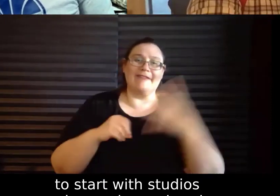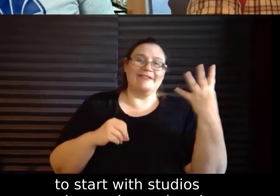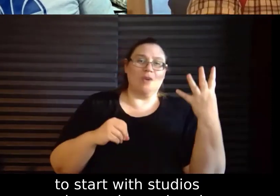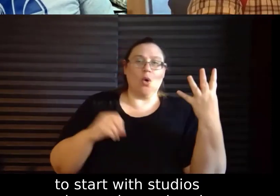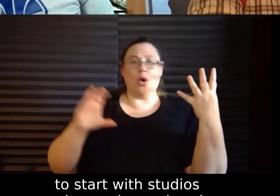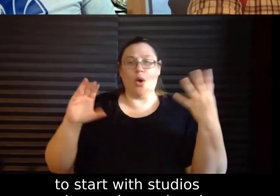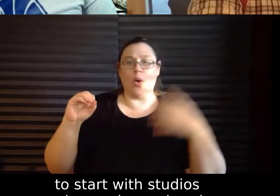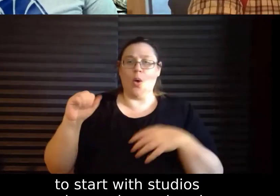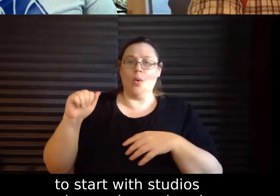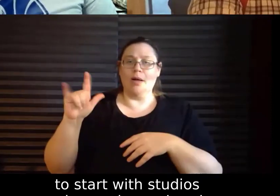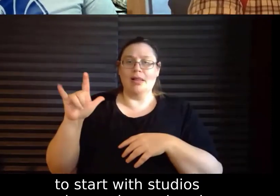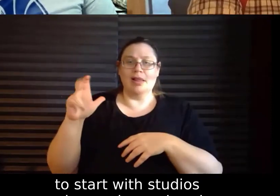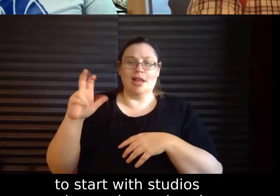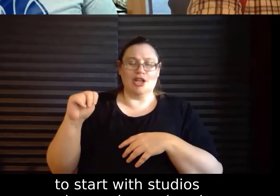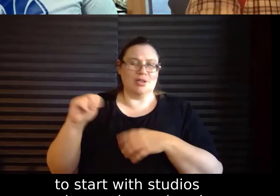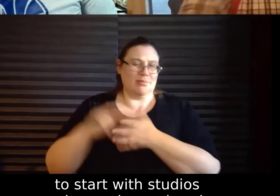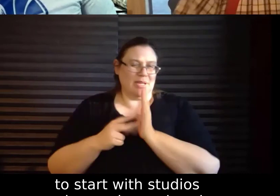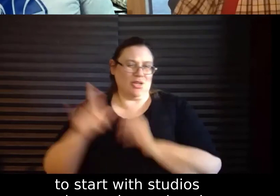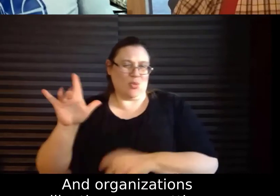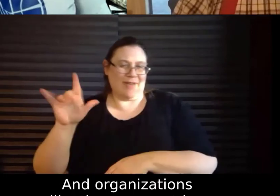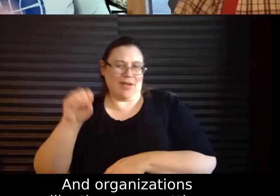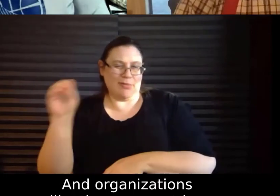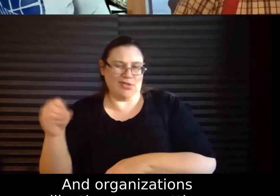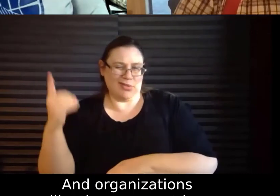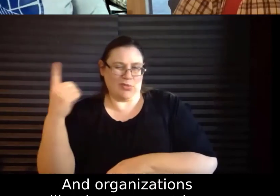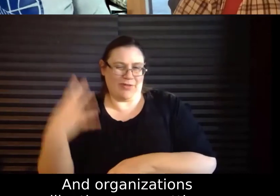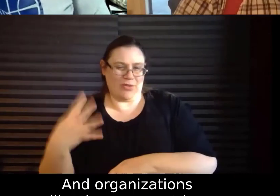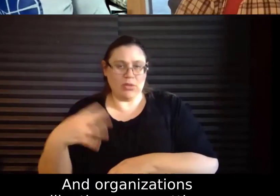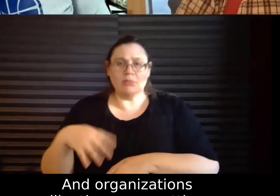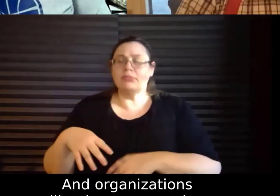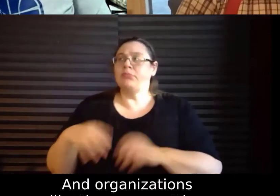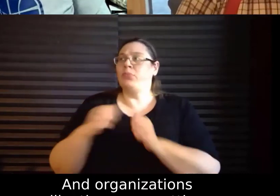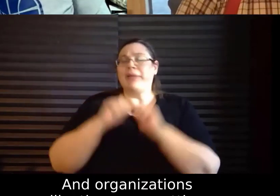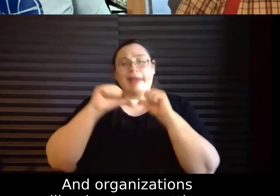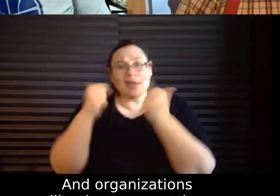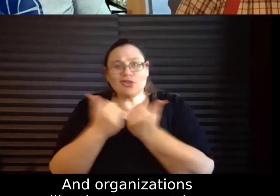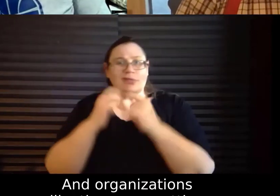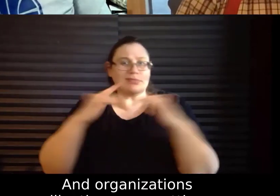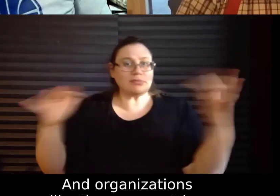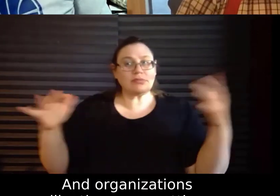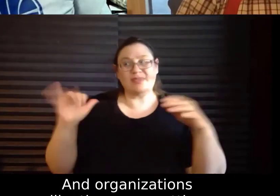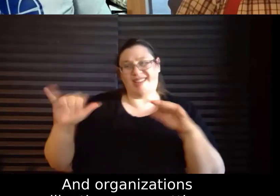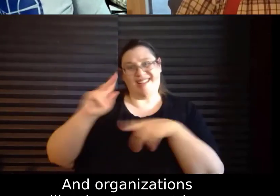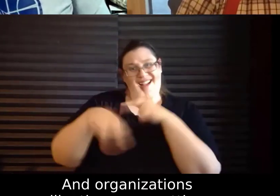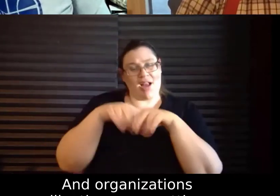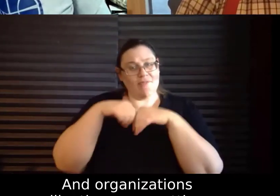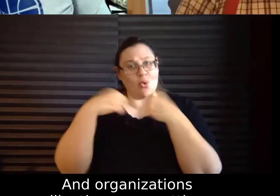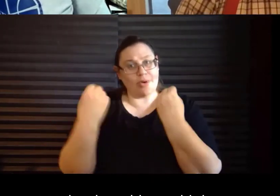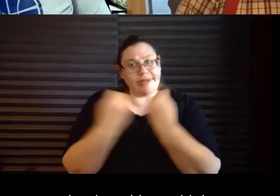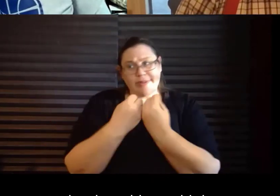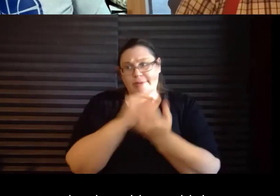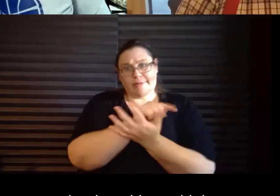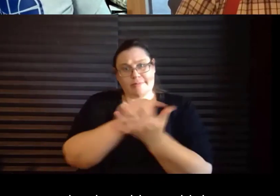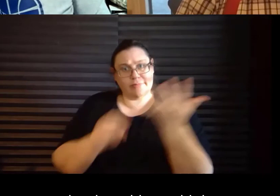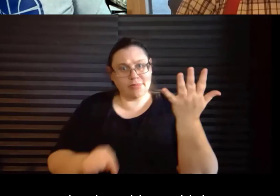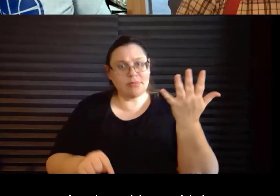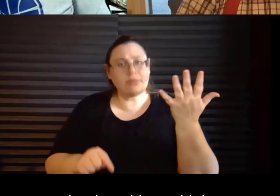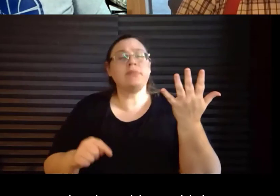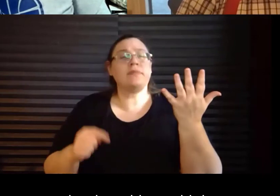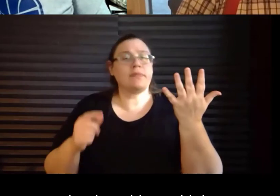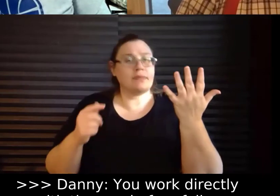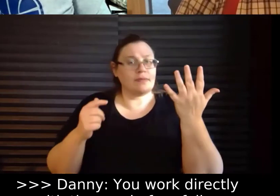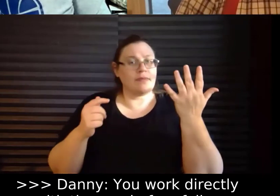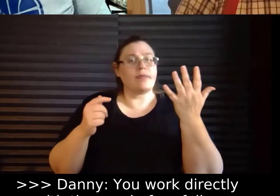with studios and with agencies and such. And organizations like these are getting people placed in